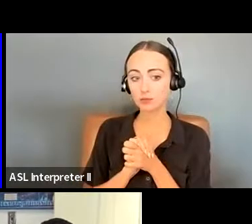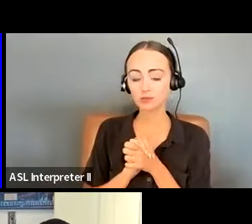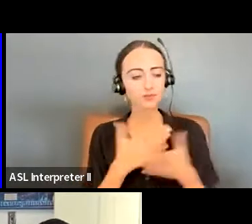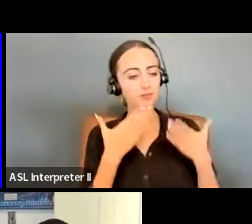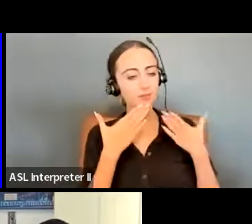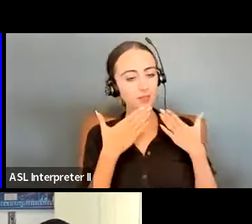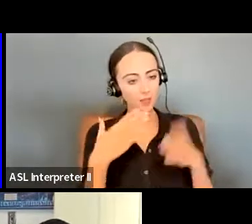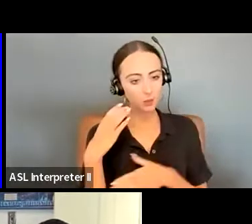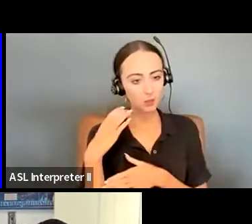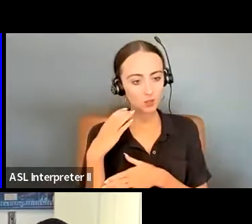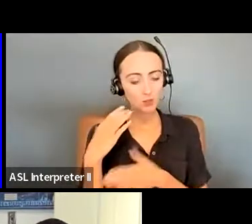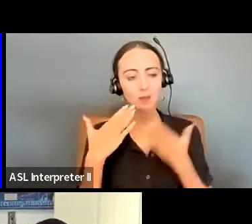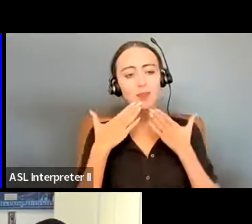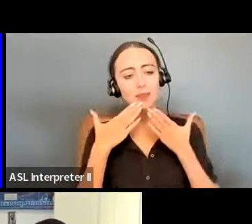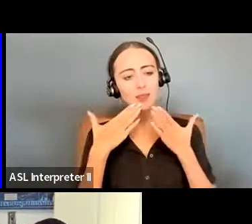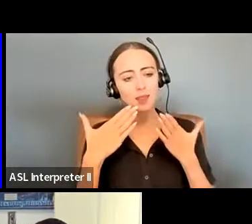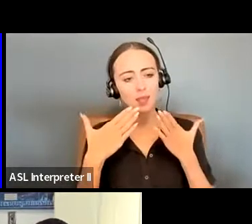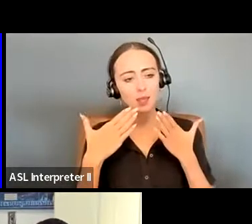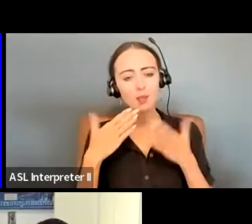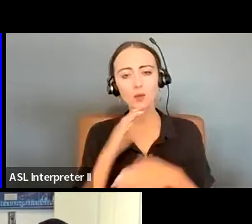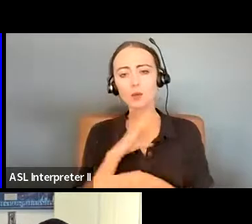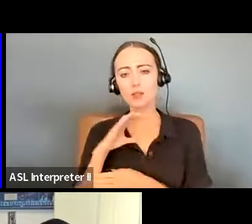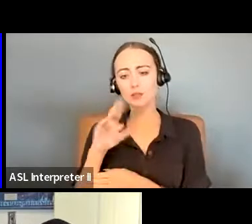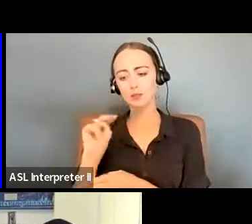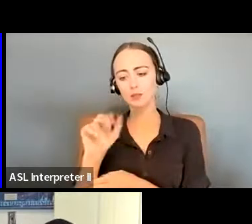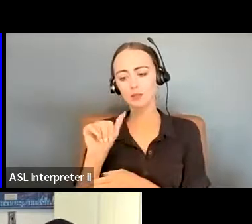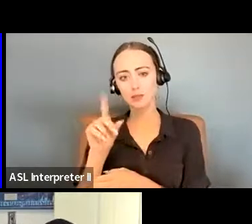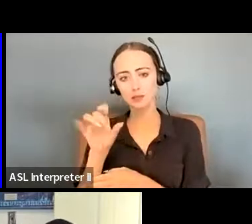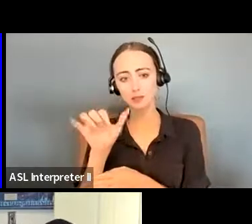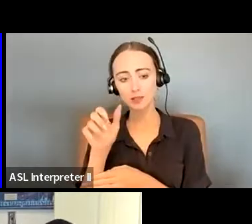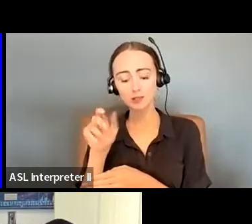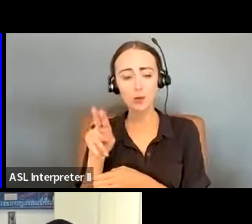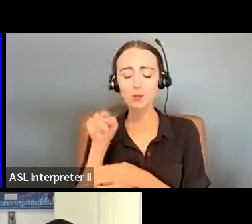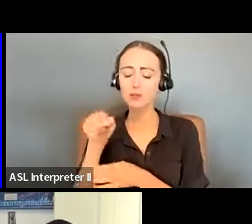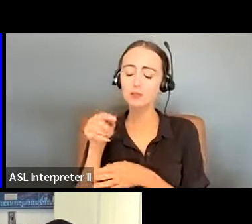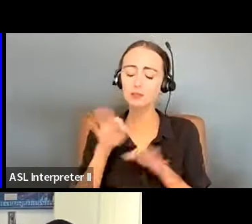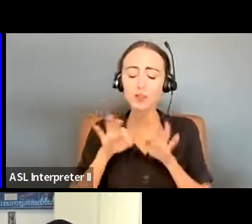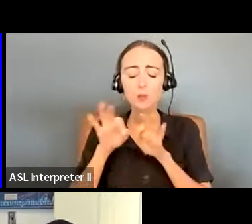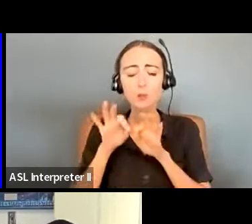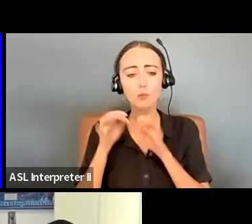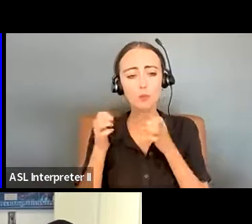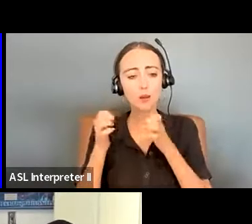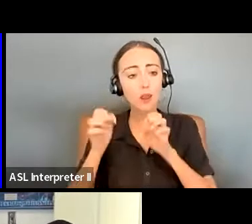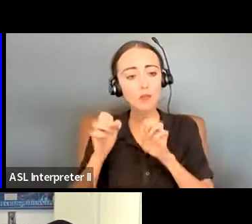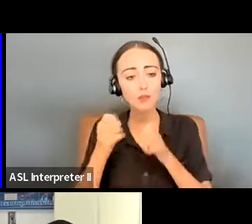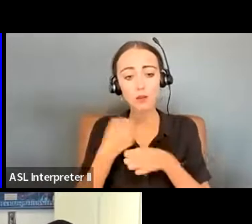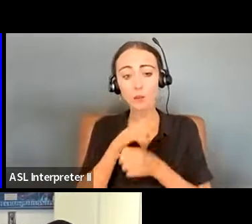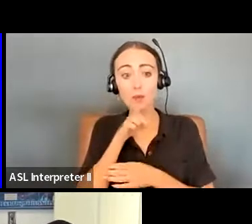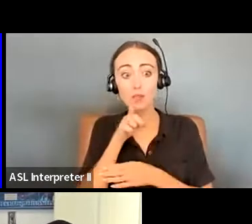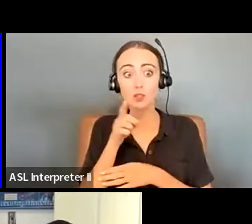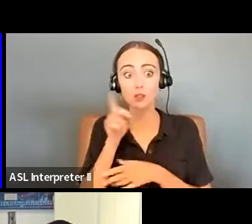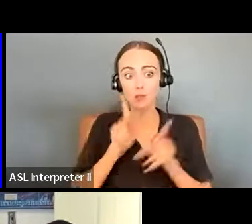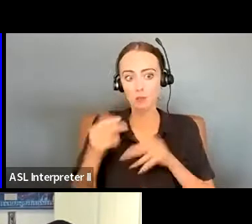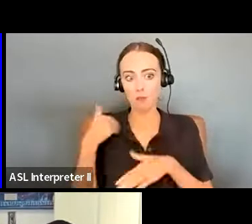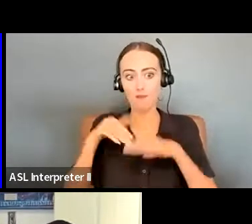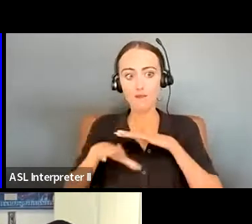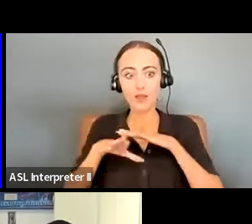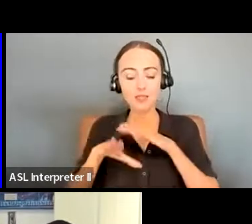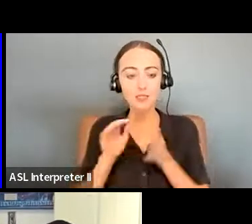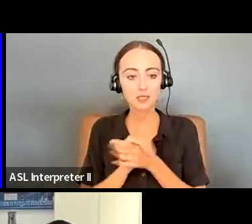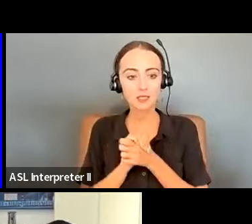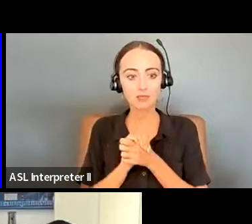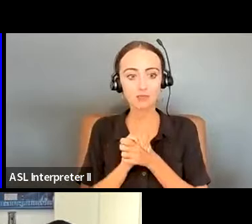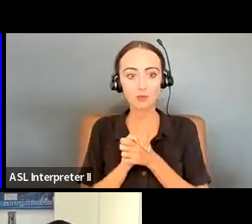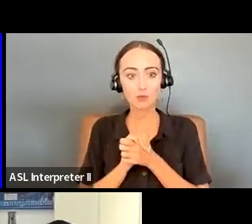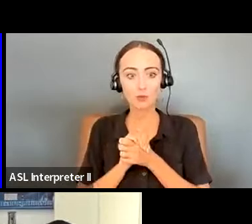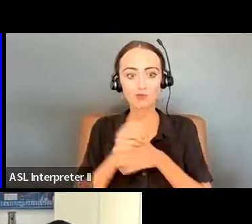Thank you, Mr. Chairman, and thank you so much, Councilmember Nadeau, for leading in this really important effort in making sure that people have access to these